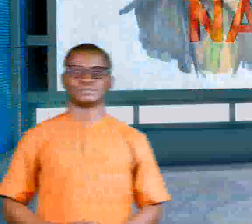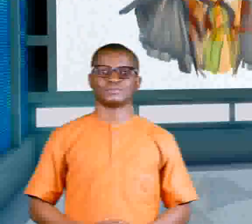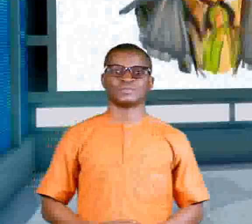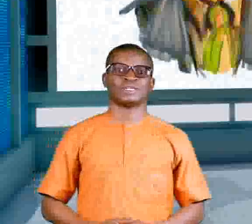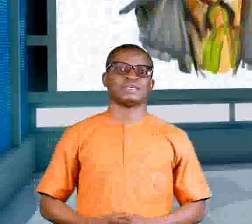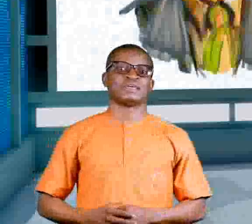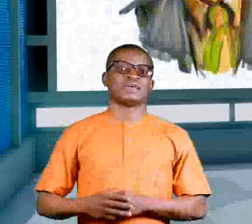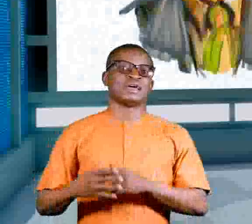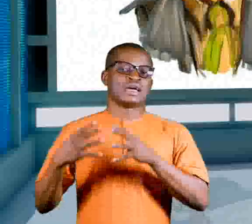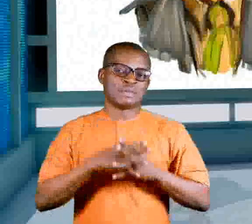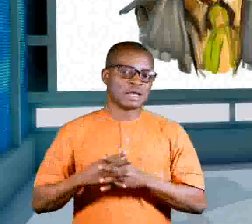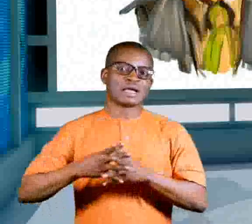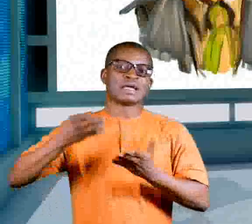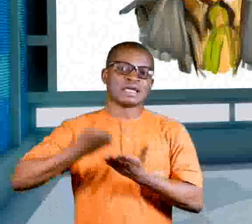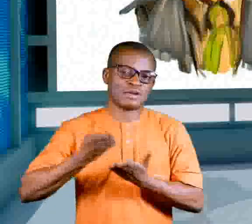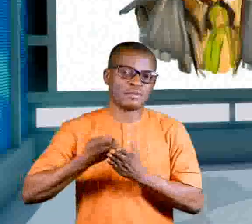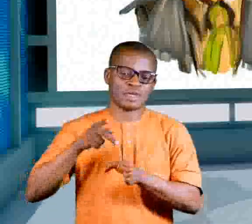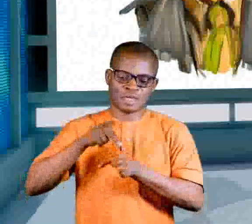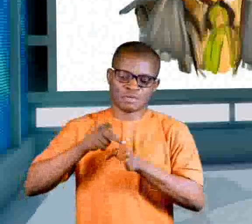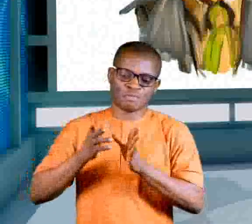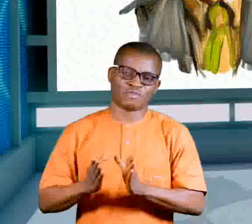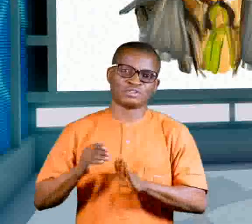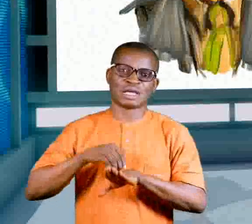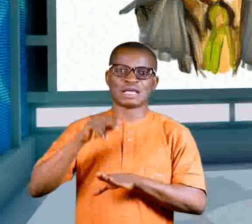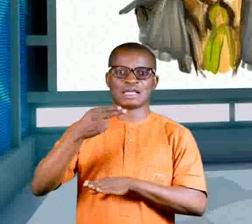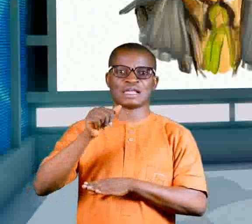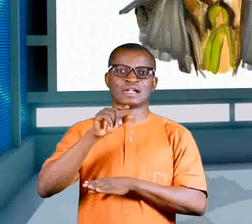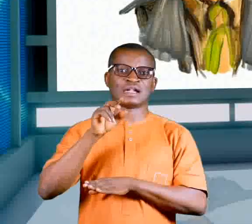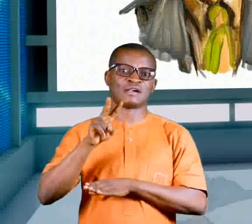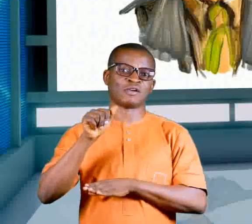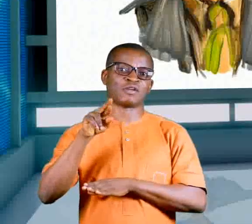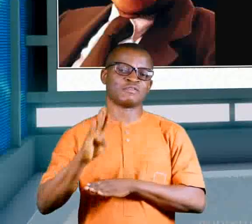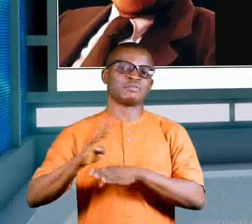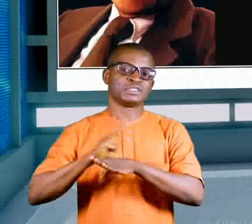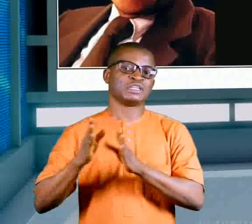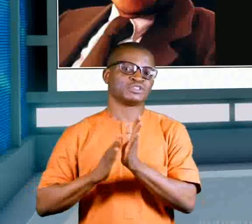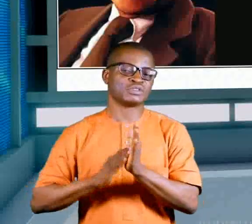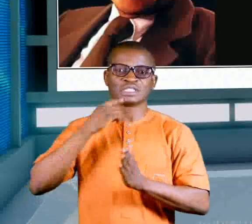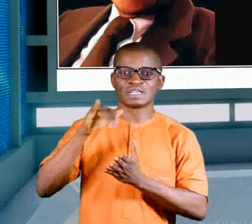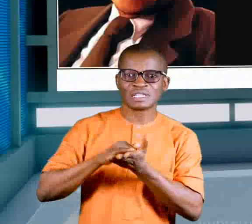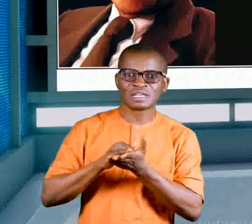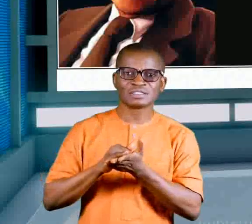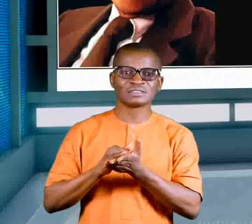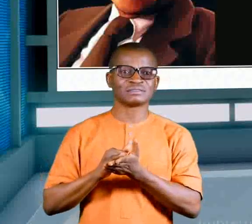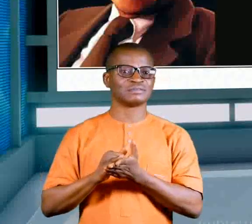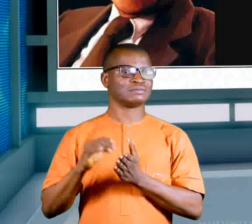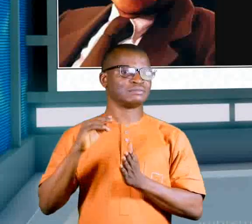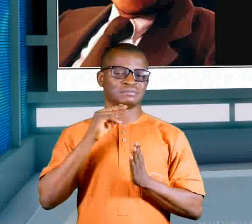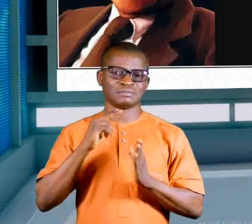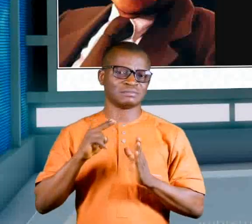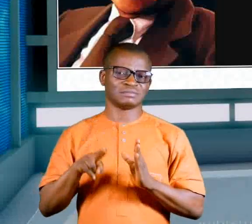A German-American economist and professor at the Harvard Business School, Theodore Levitt, once said that ideas are